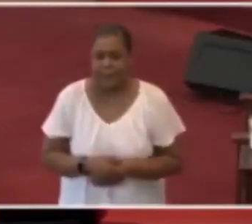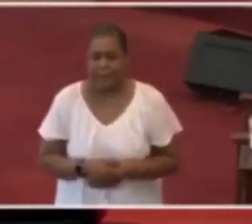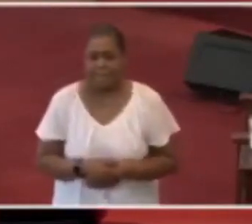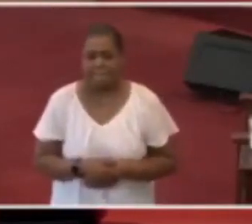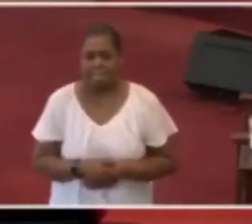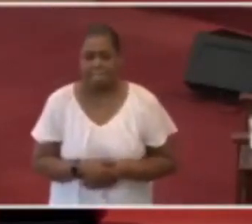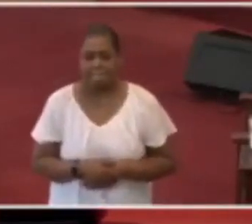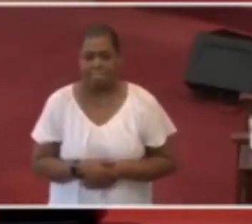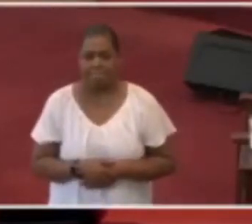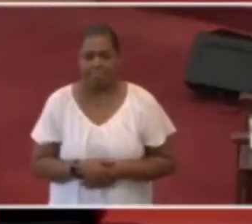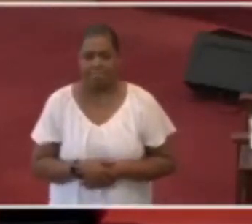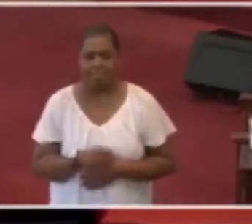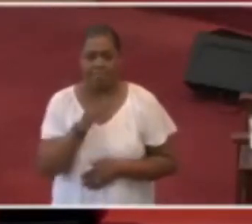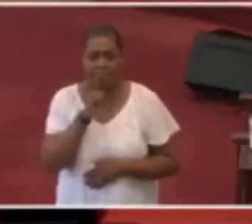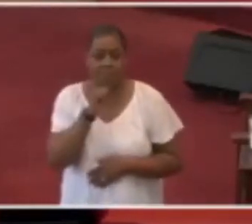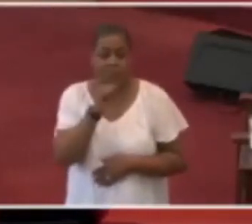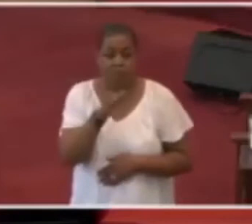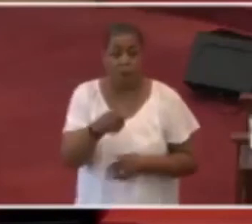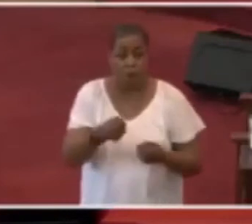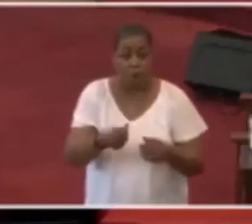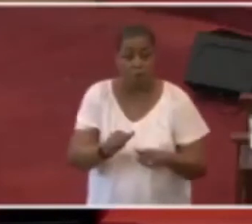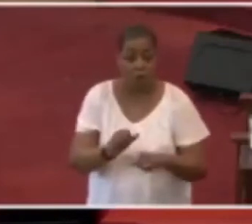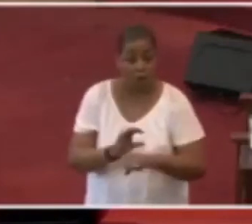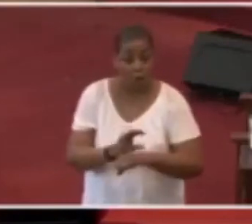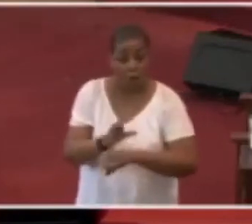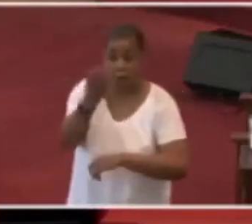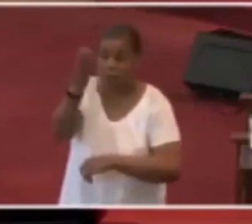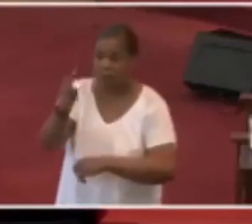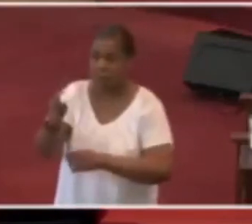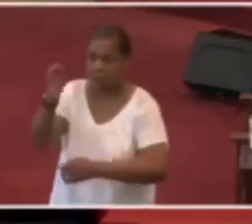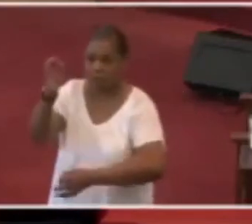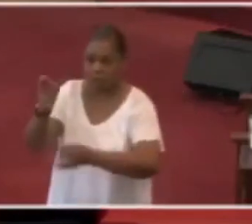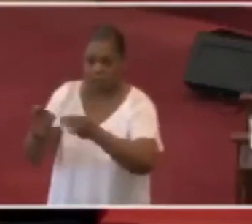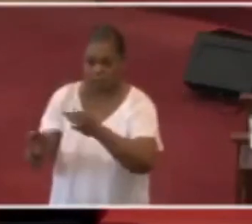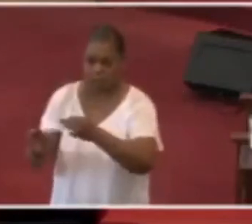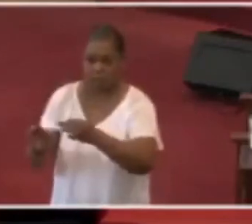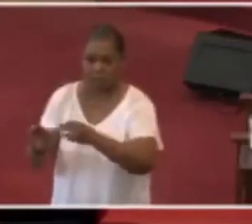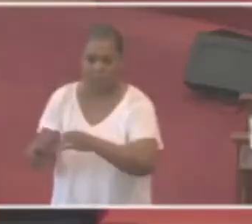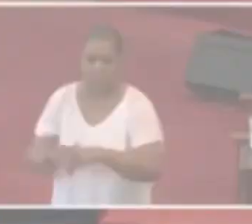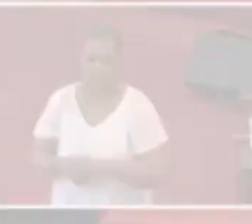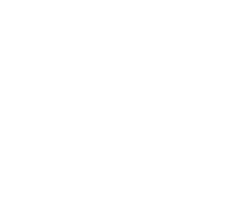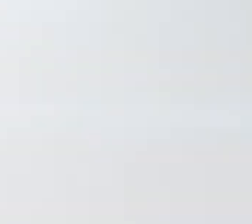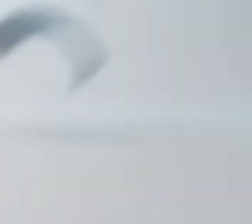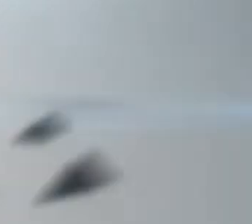squeeze God into forced decisions.